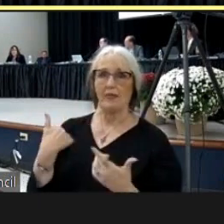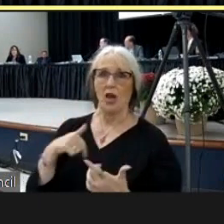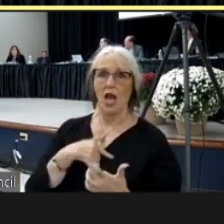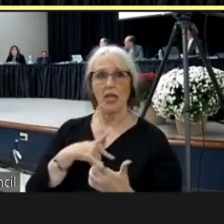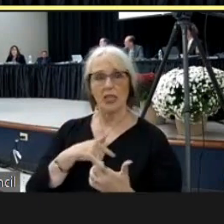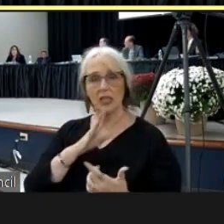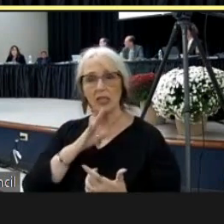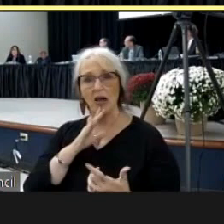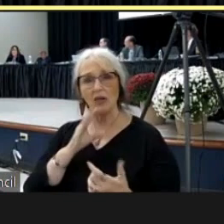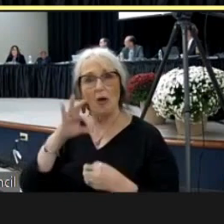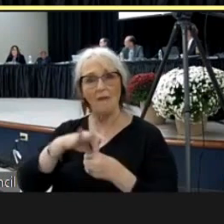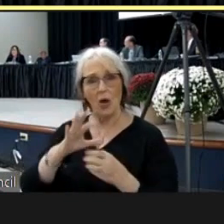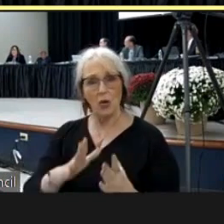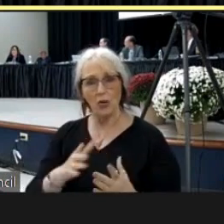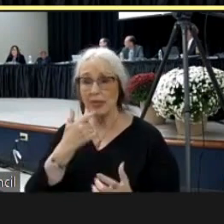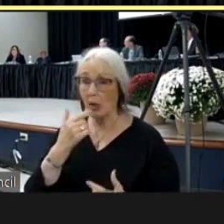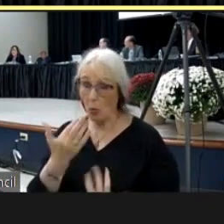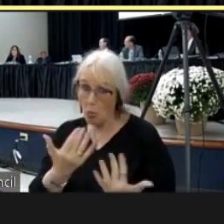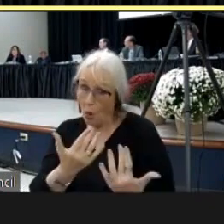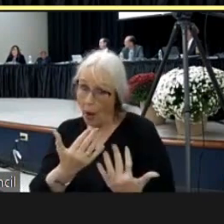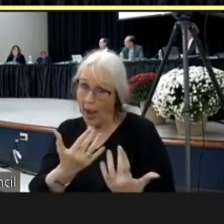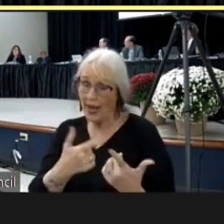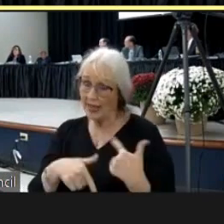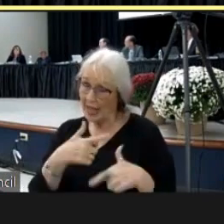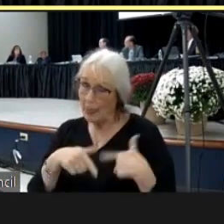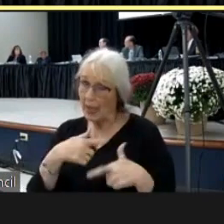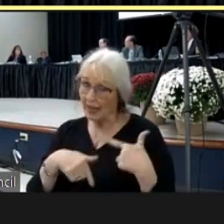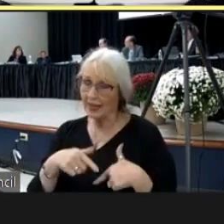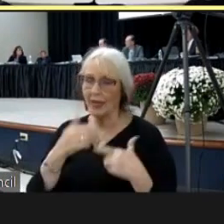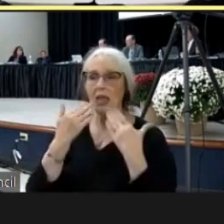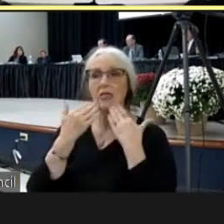wait up, it's coming. So thank you for that.